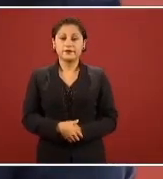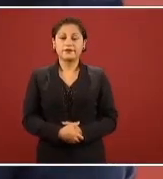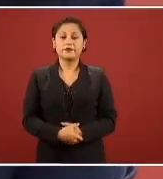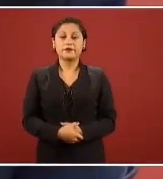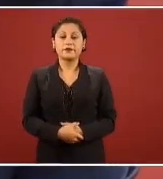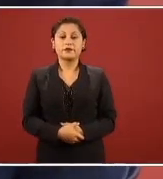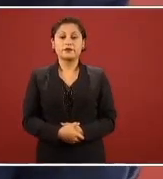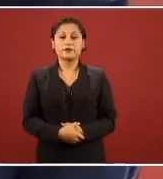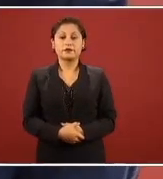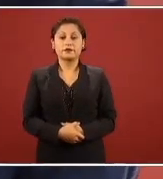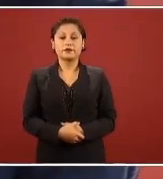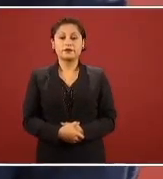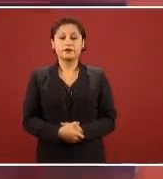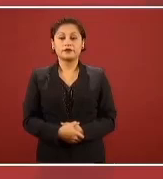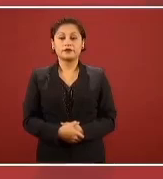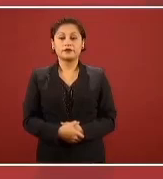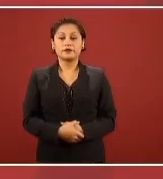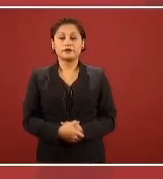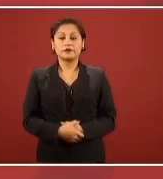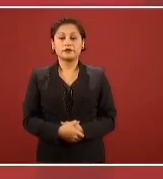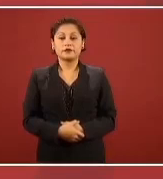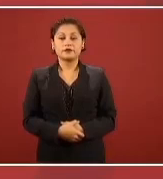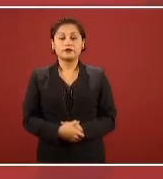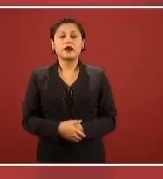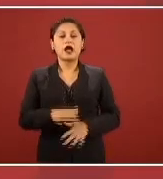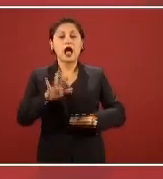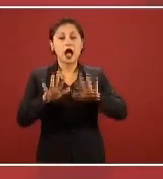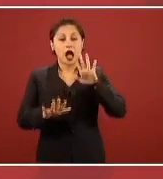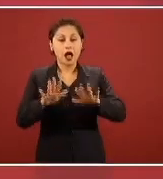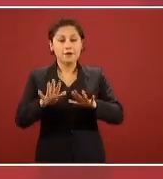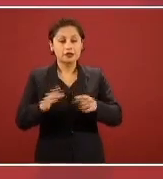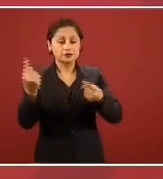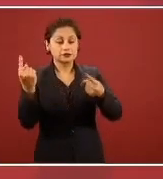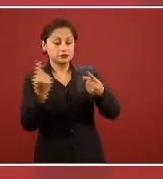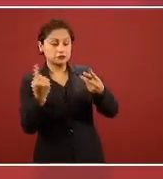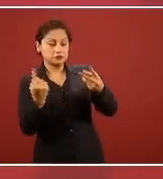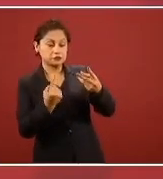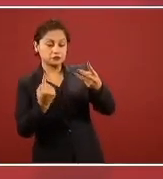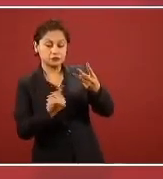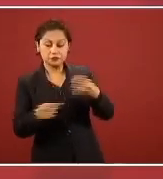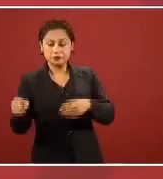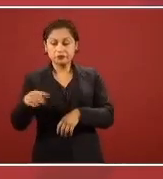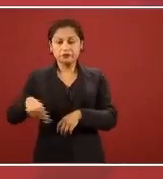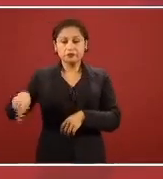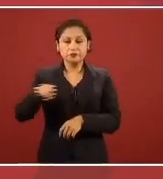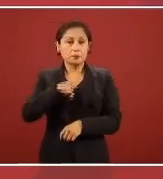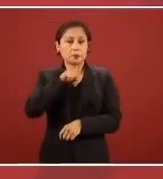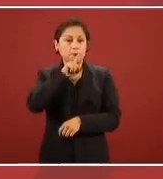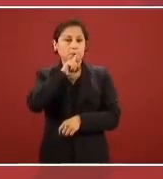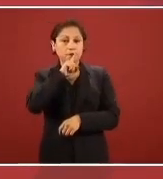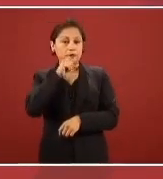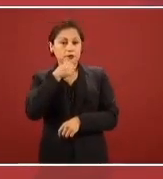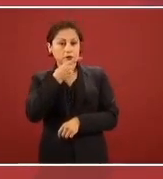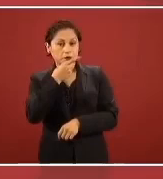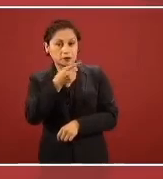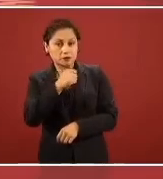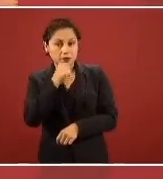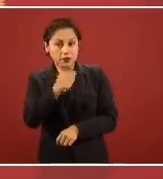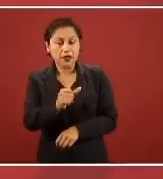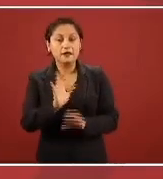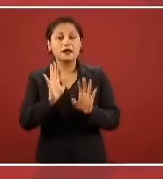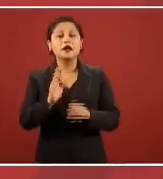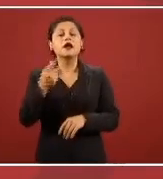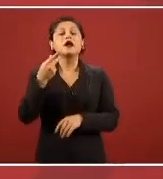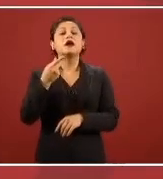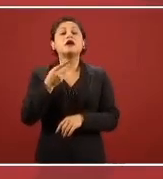no se toma en cuenta. Because it would happen to us and it's not taken into account. Hubiésemos